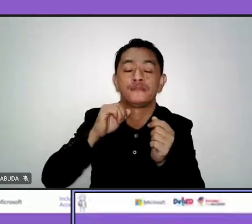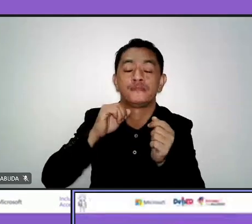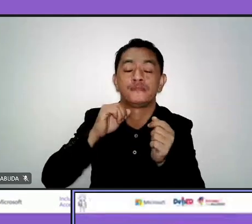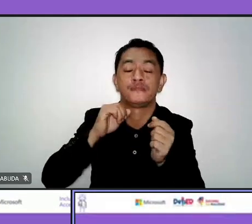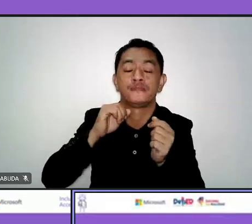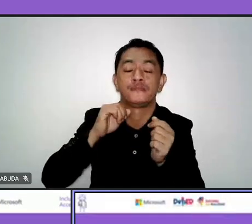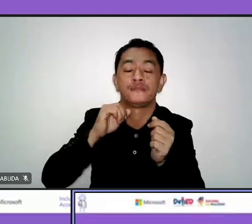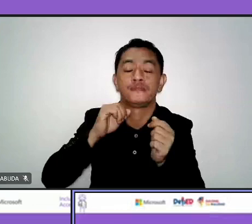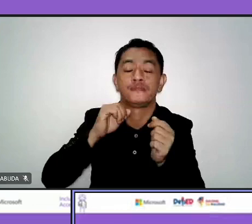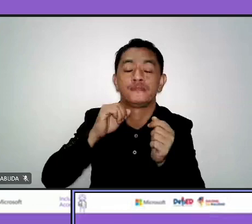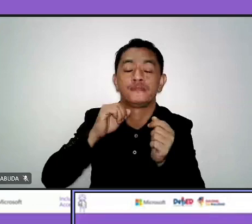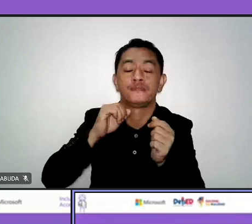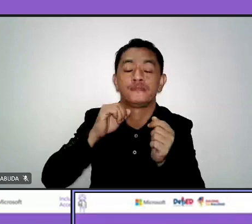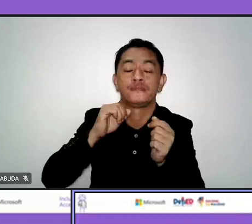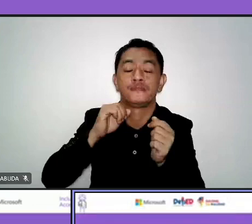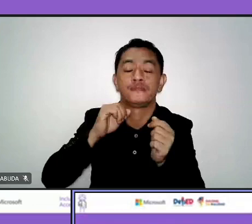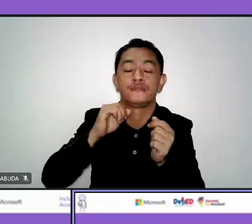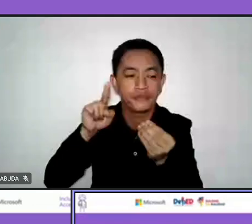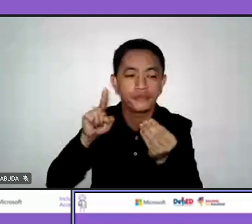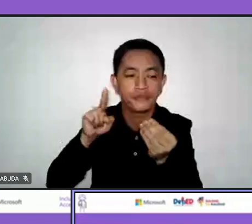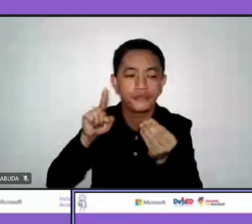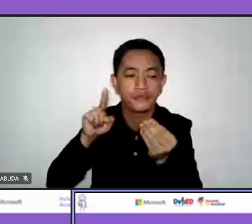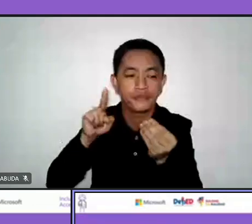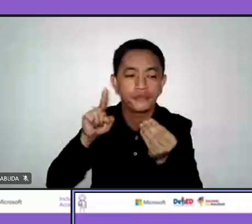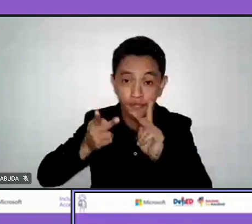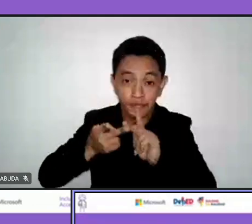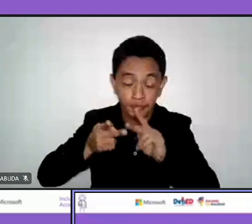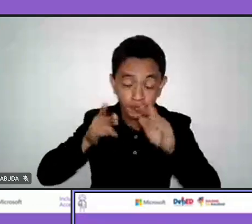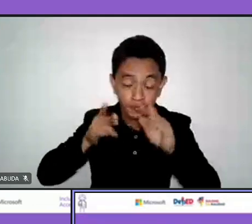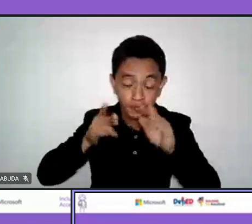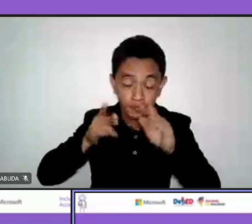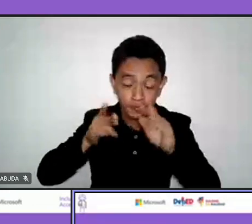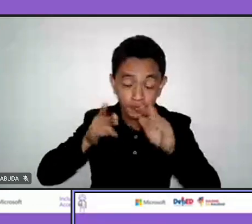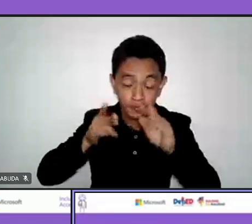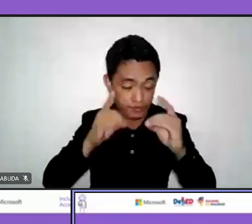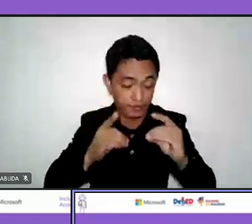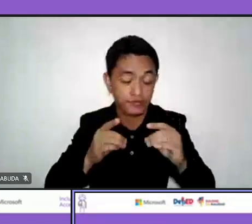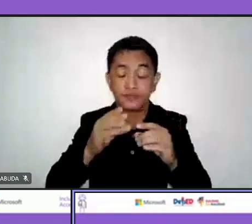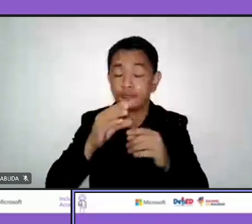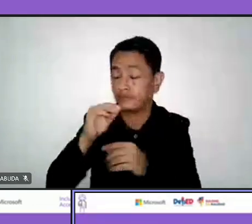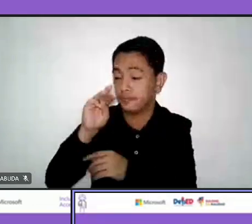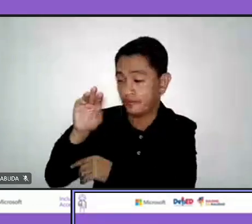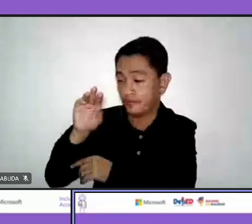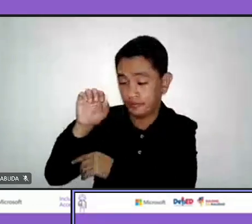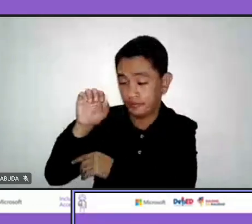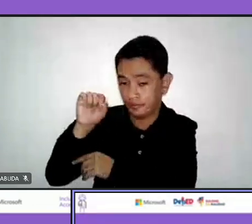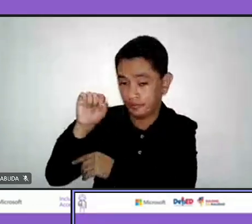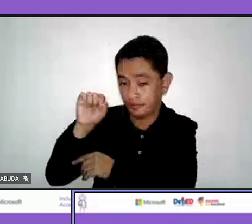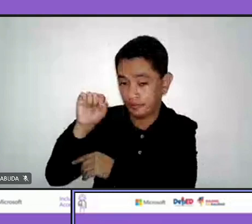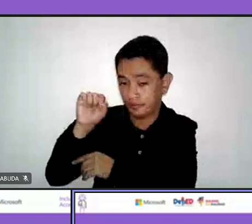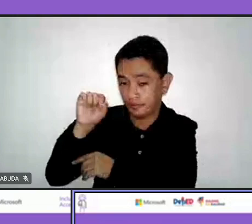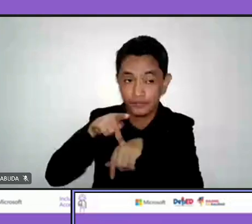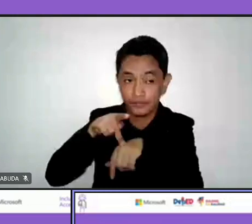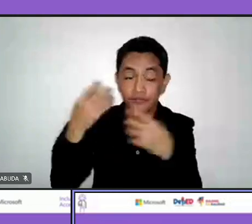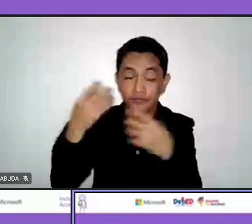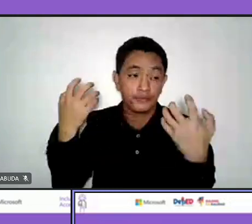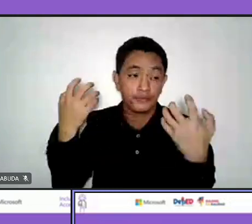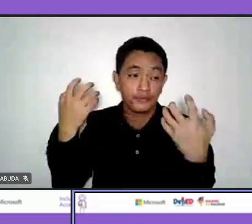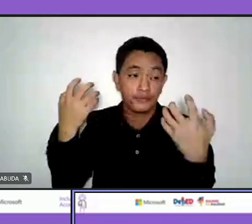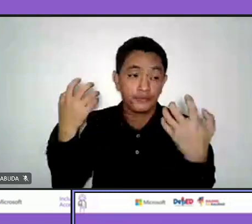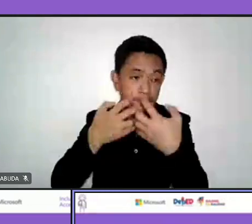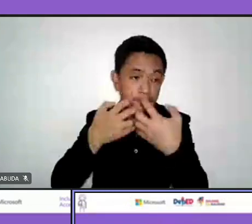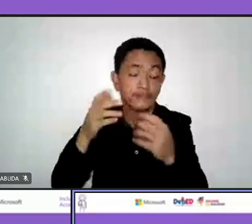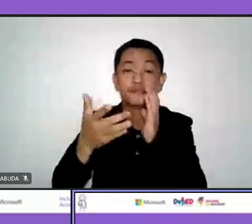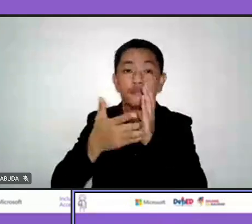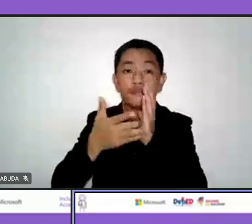accessible to our learners with disabilities. Tapos po yung regarding this partnership of